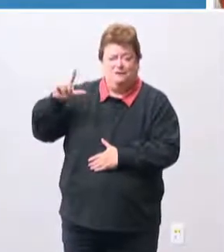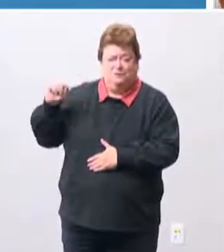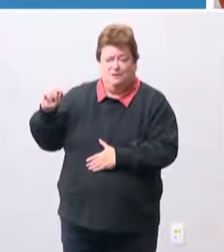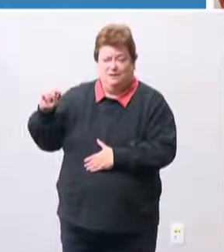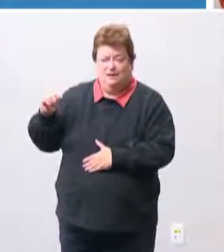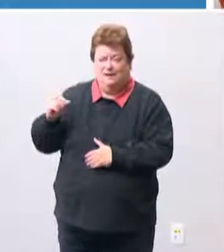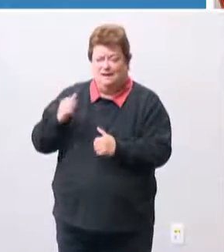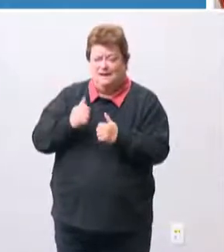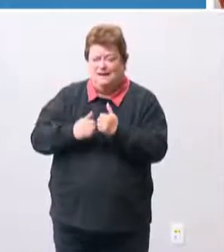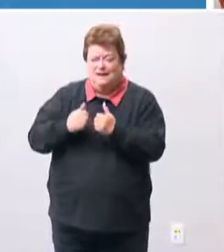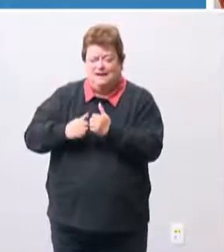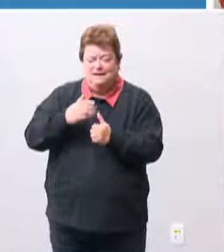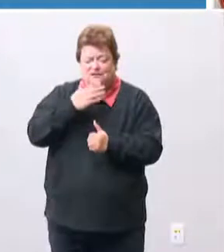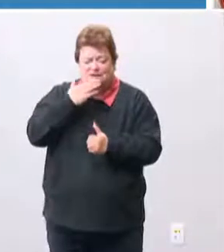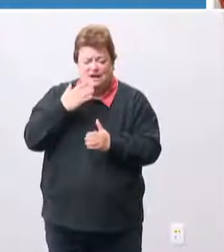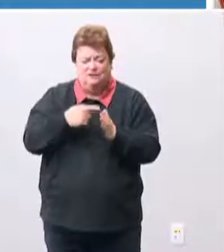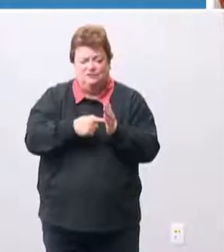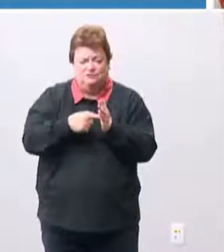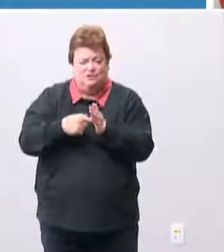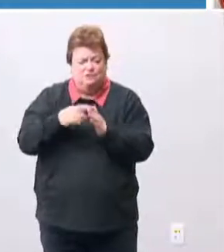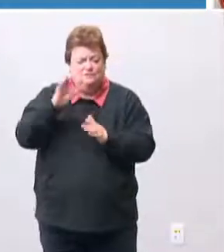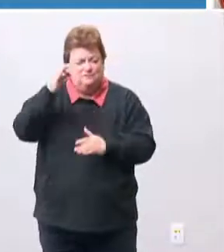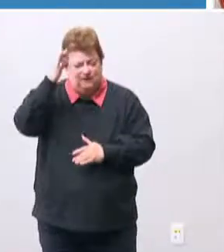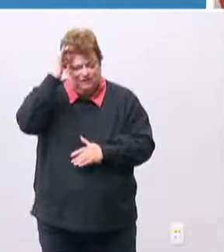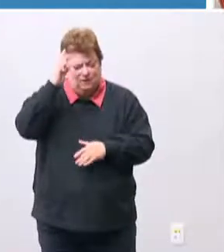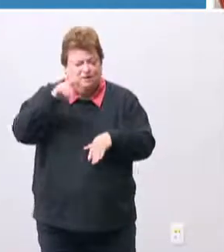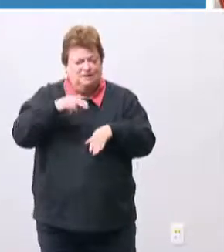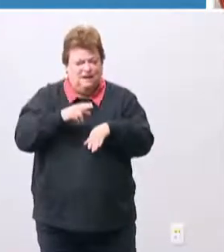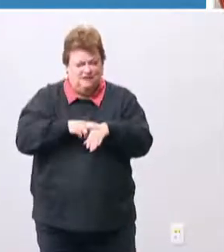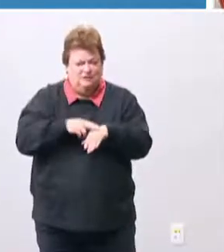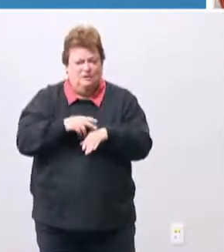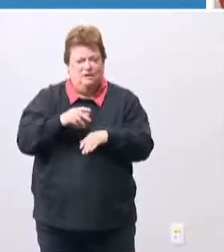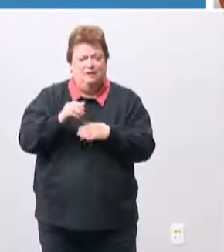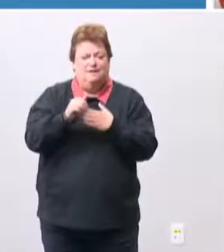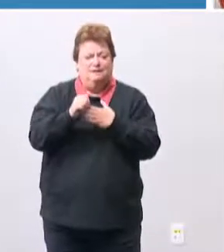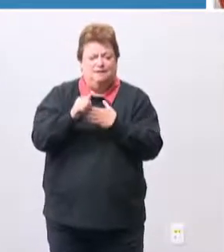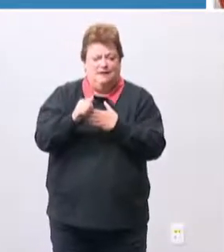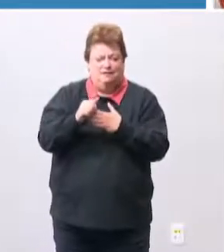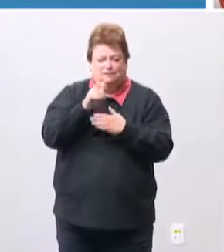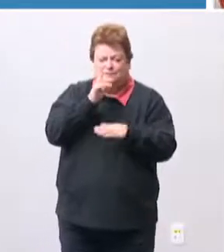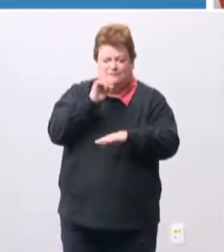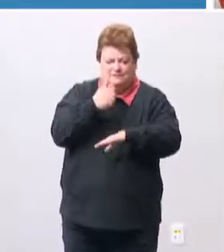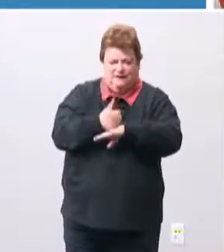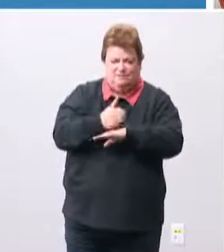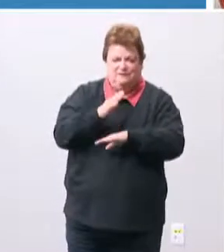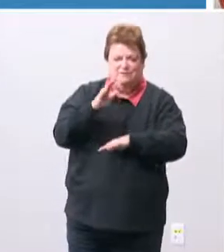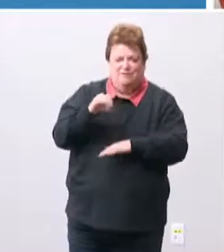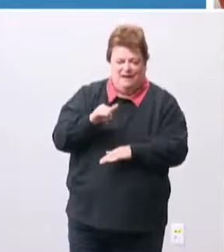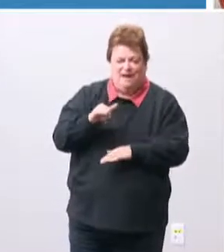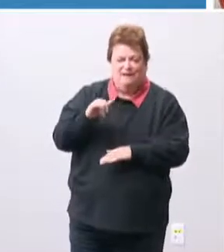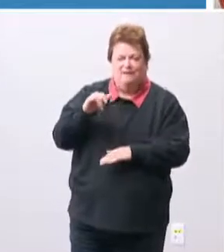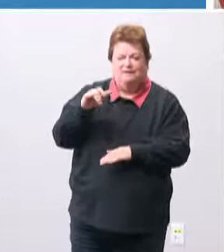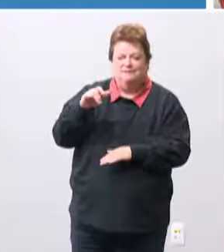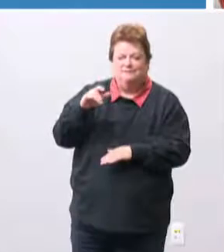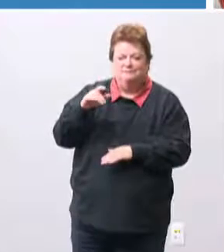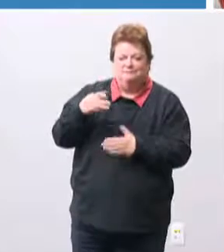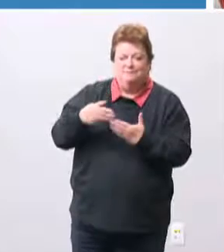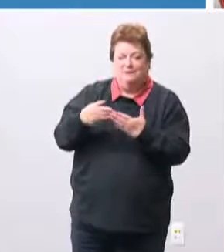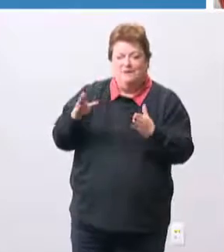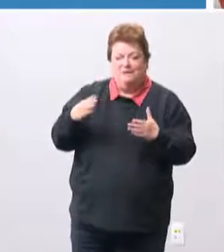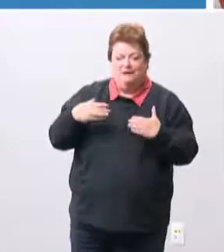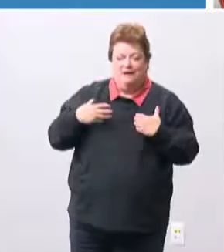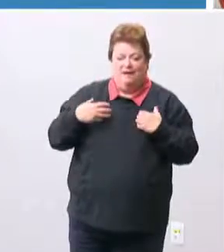color incorporates federal and national guidance published by public health experts. Our local situation